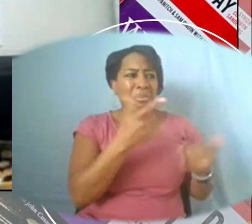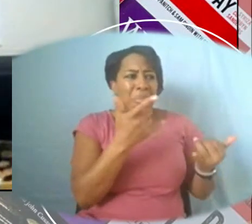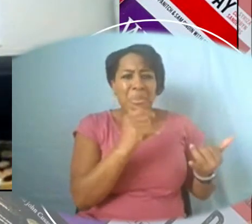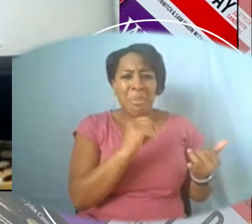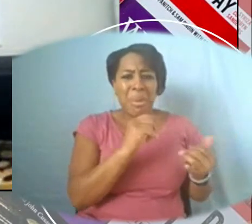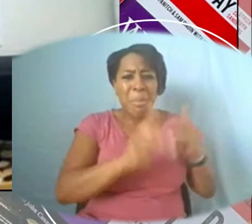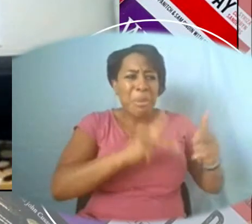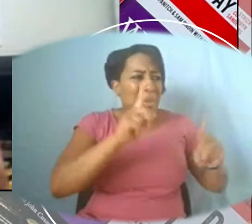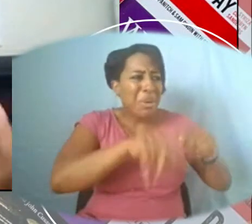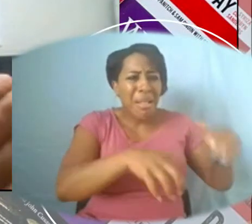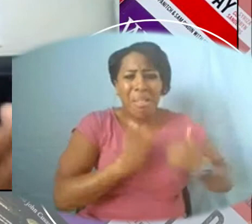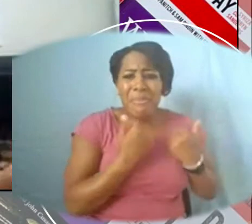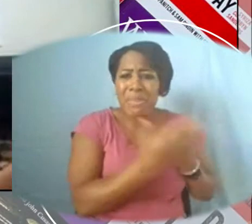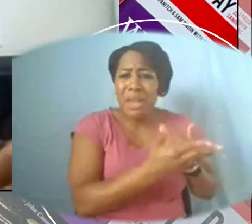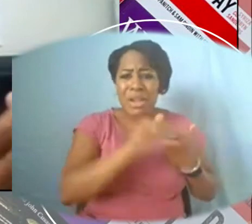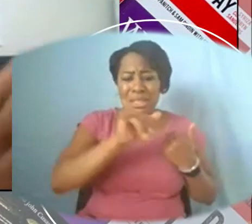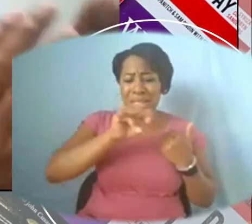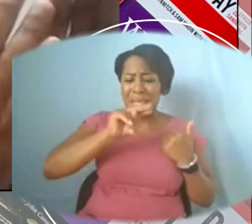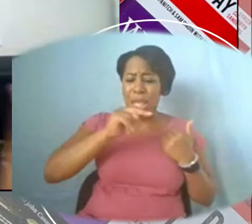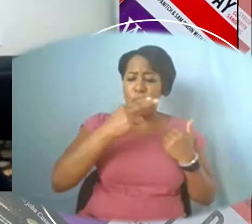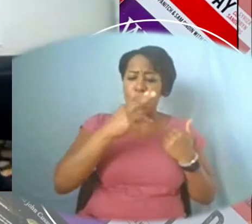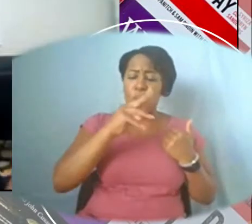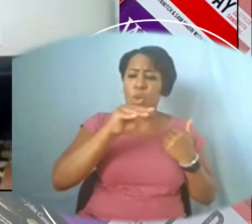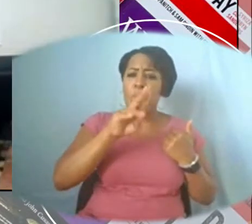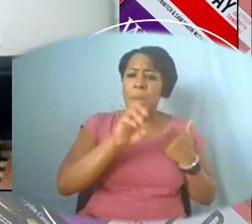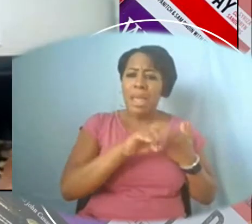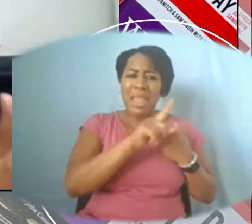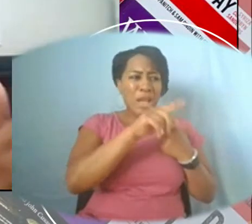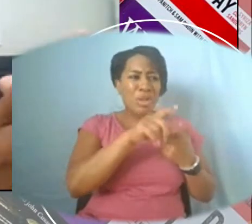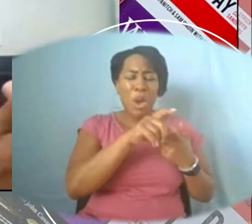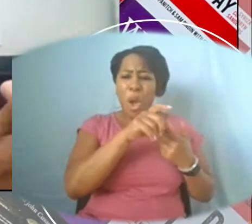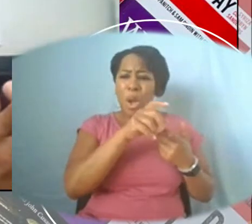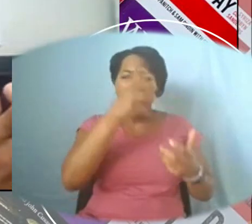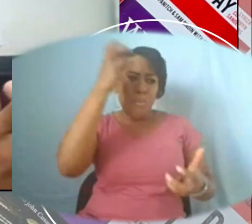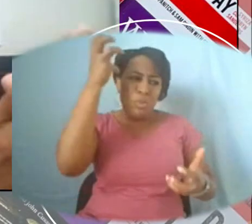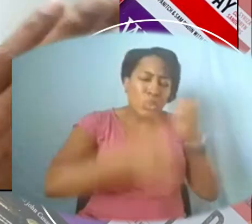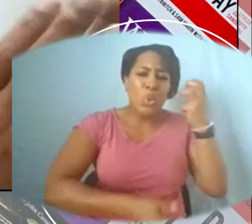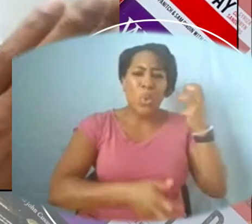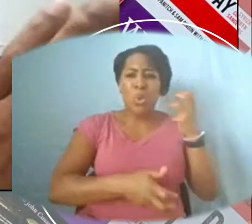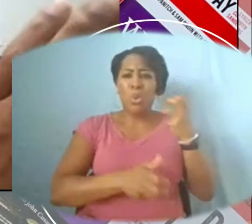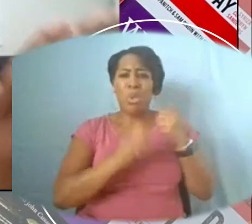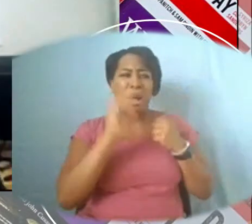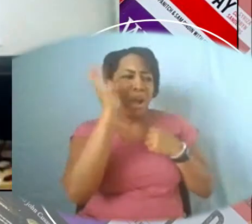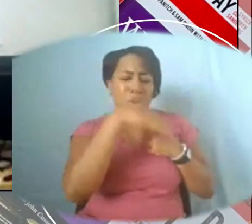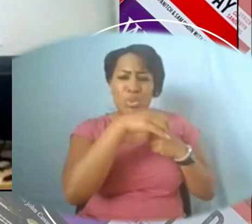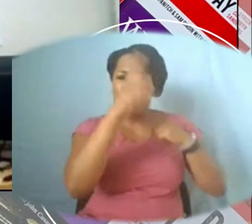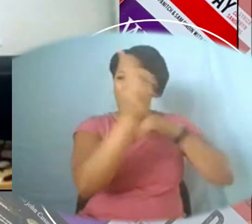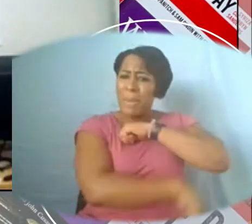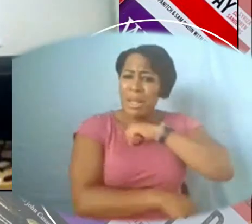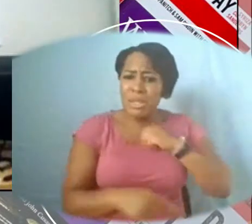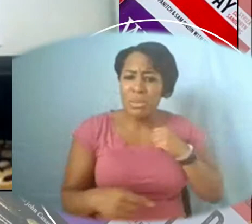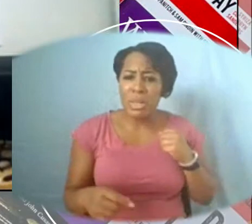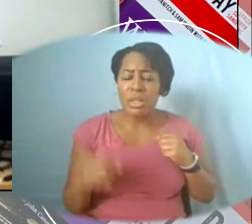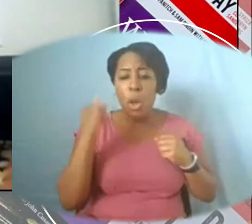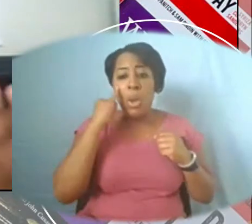unusual punishment. And so if we have governors, if we have Secretary of Corrections, if we